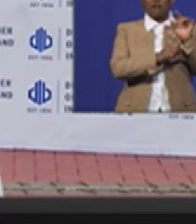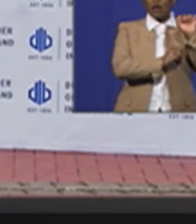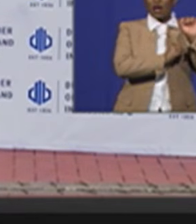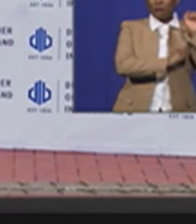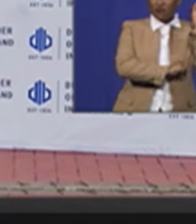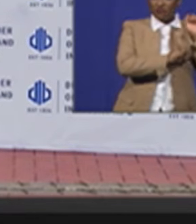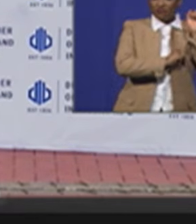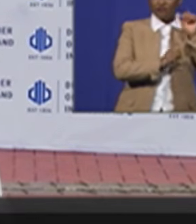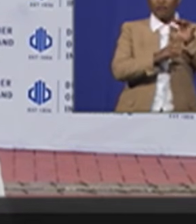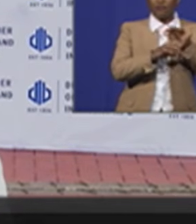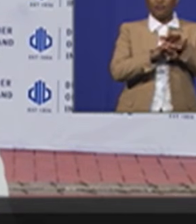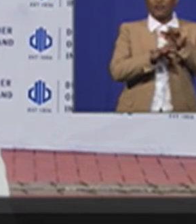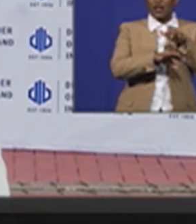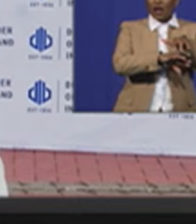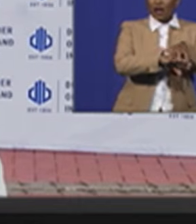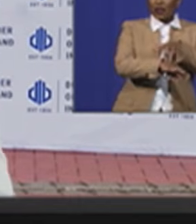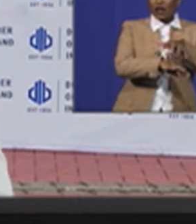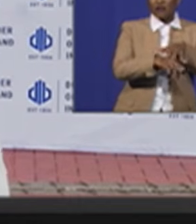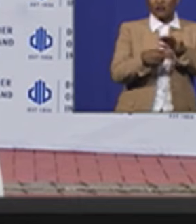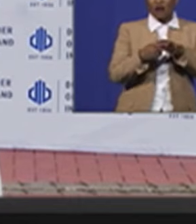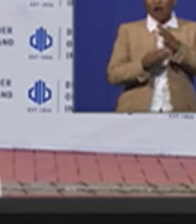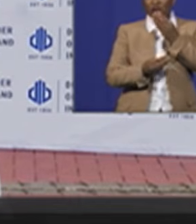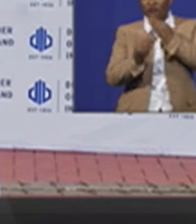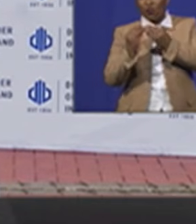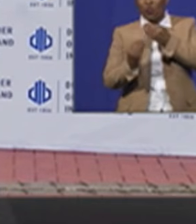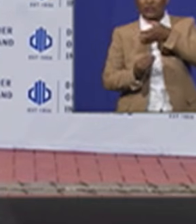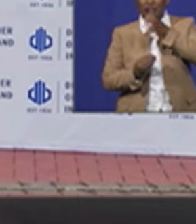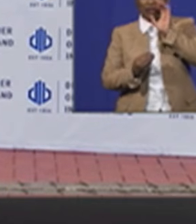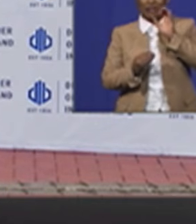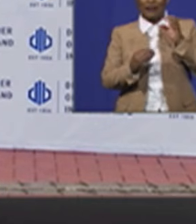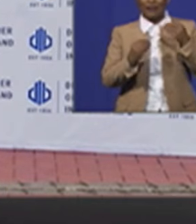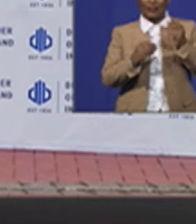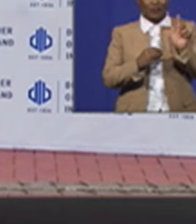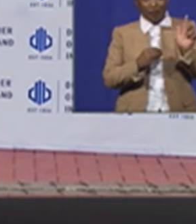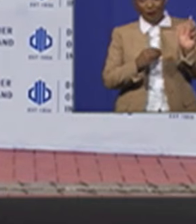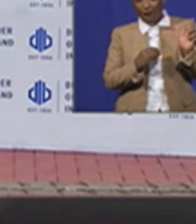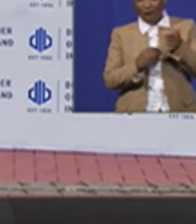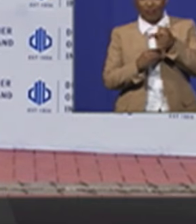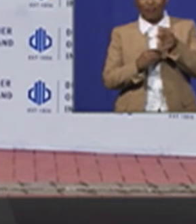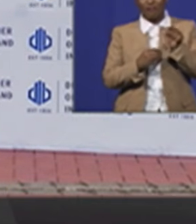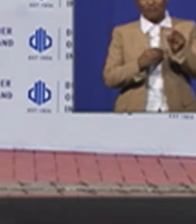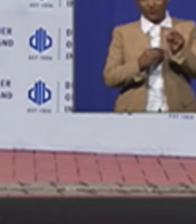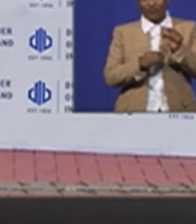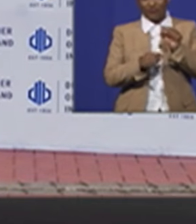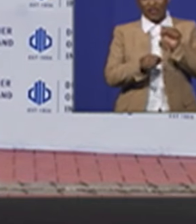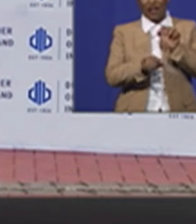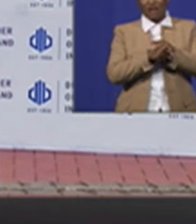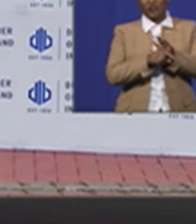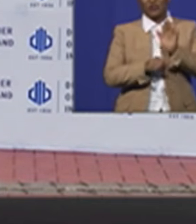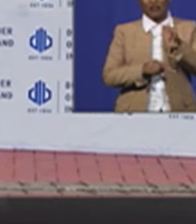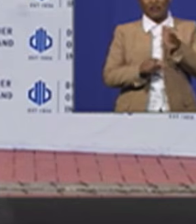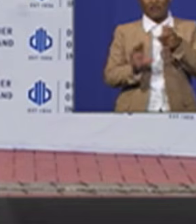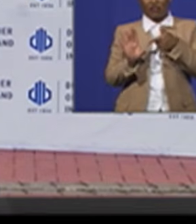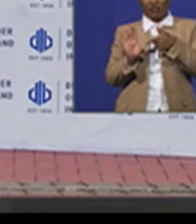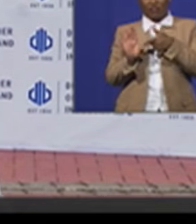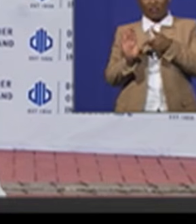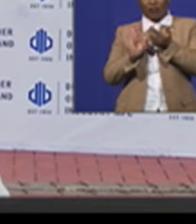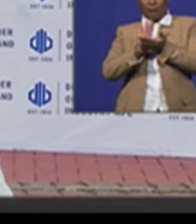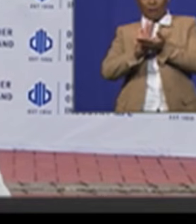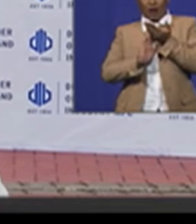beverages, the agriculture sector. So many other sectors are really going to be affected in terms of price increases